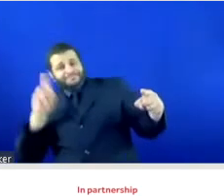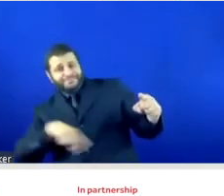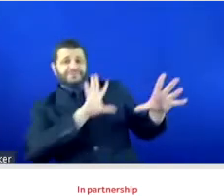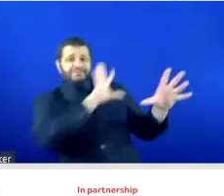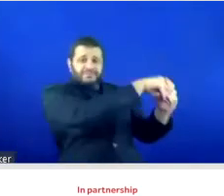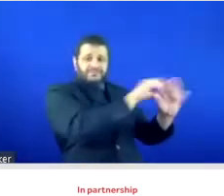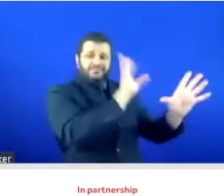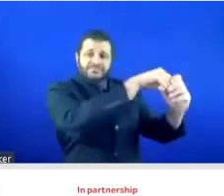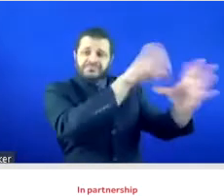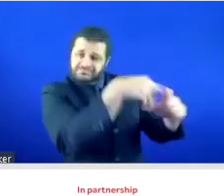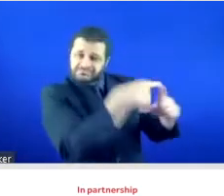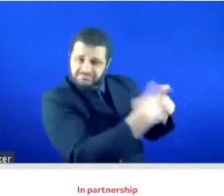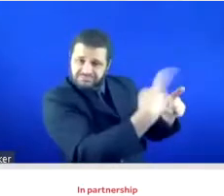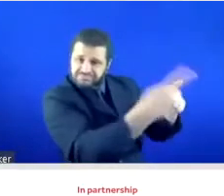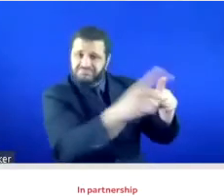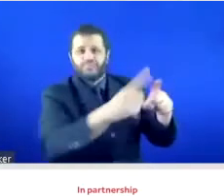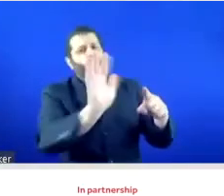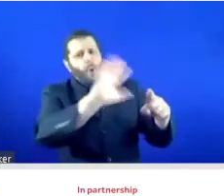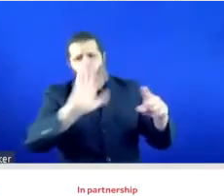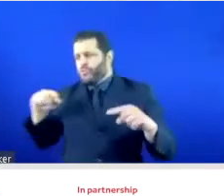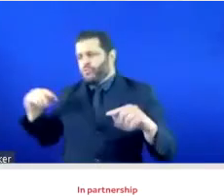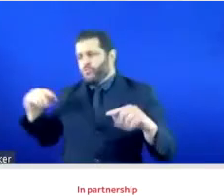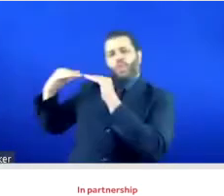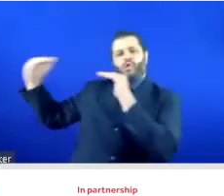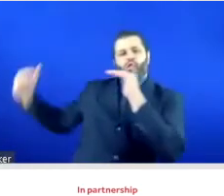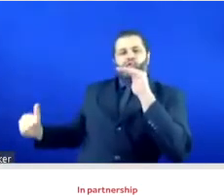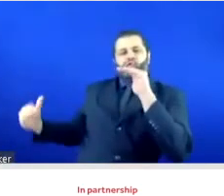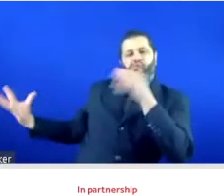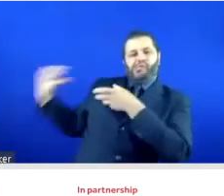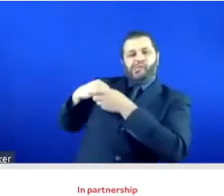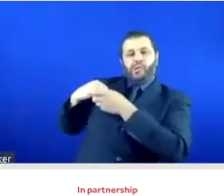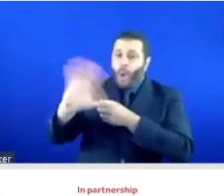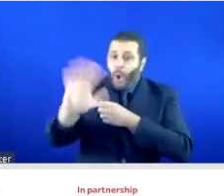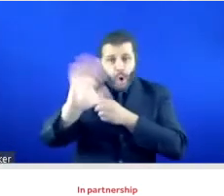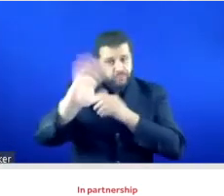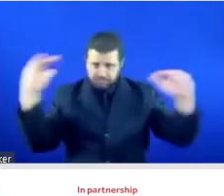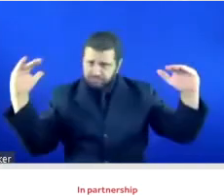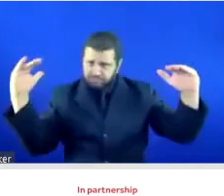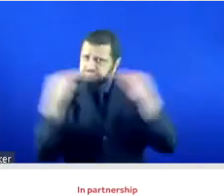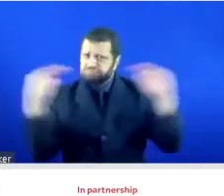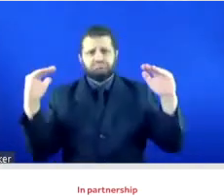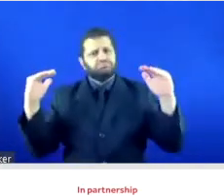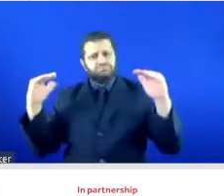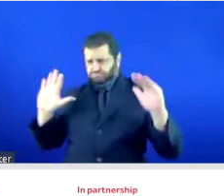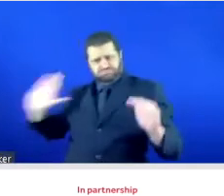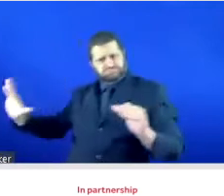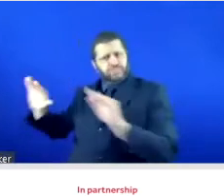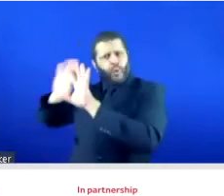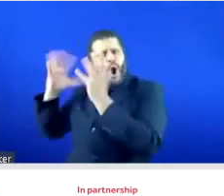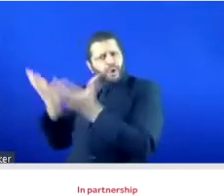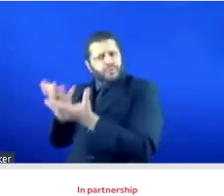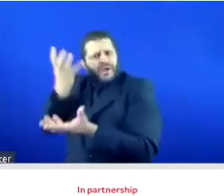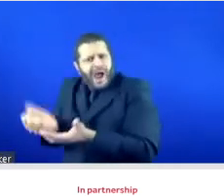And particularly for businesses and governments, this idea of accountability is now coming to fore a lot